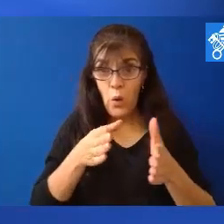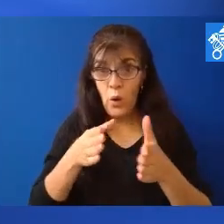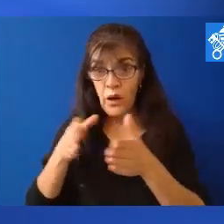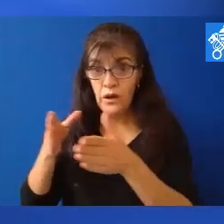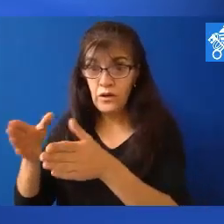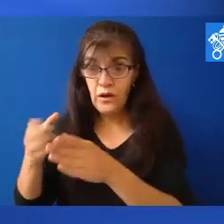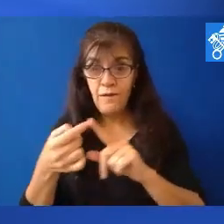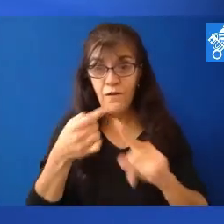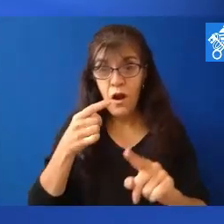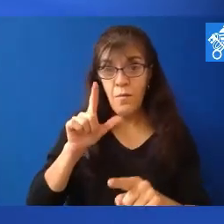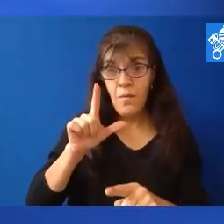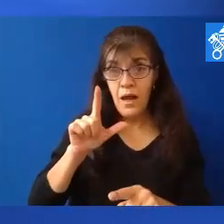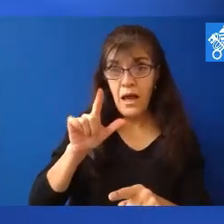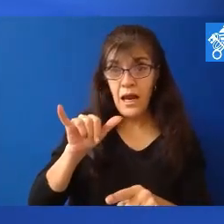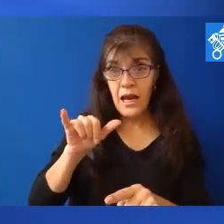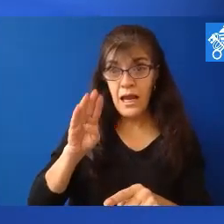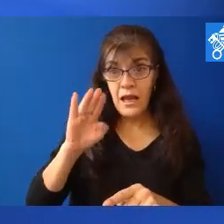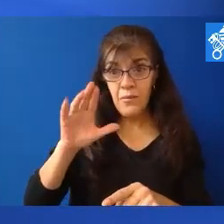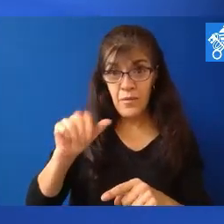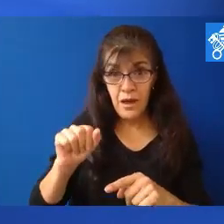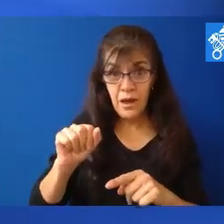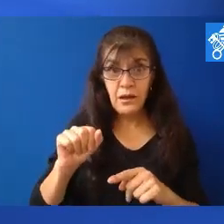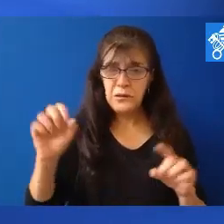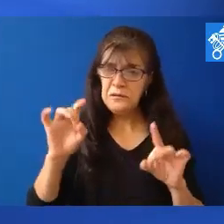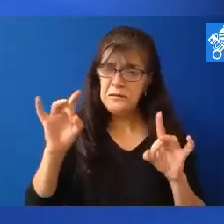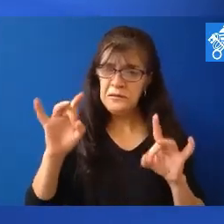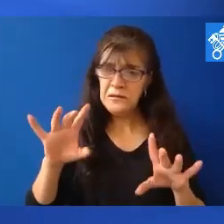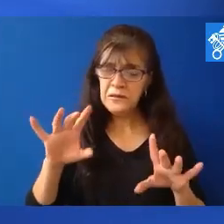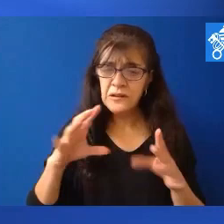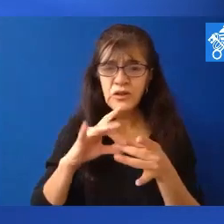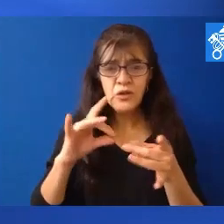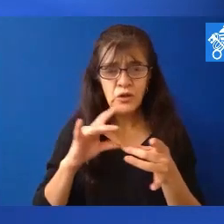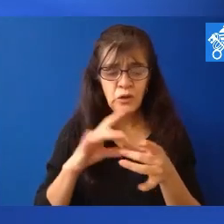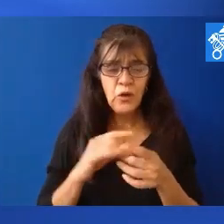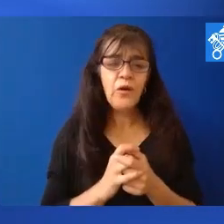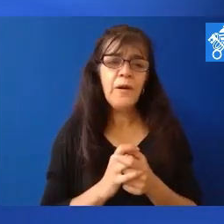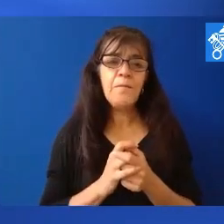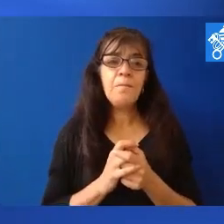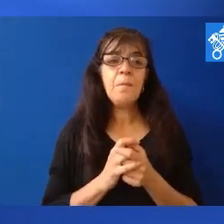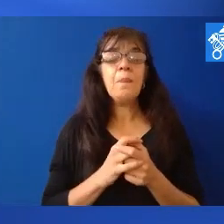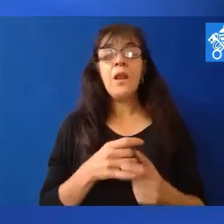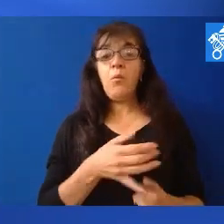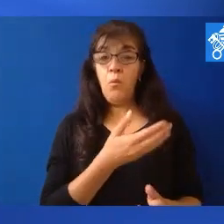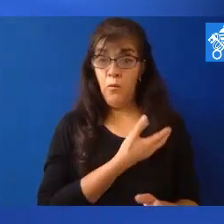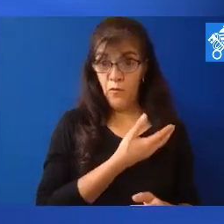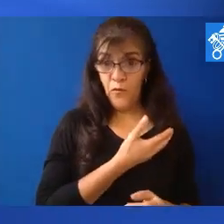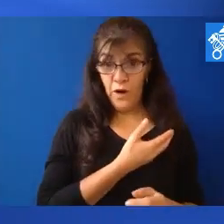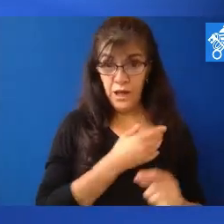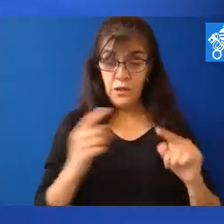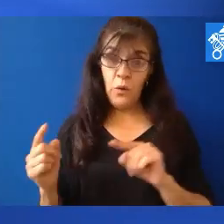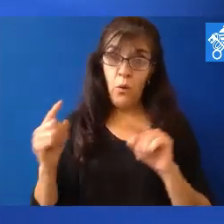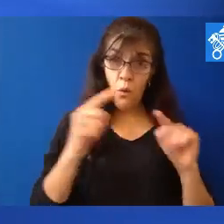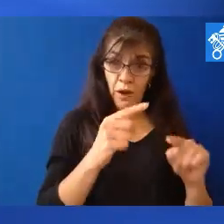Corridors from Libya. So that was the peace summit of yesterday that Pope